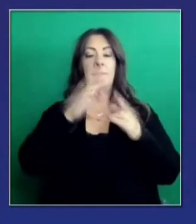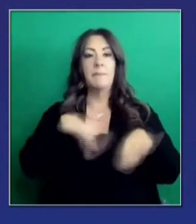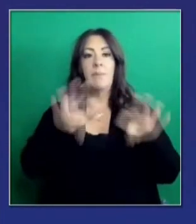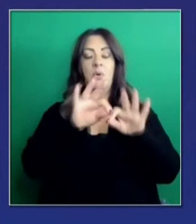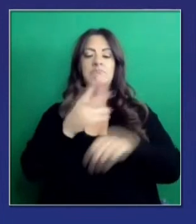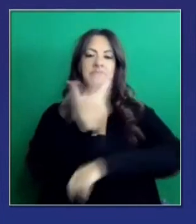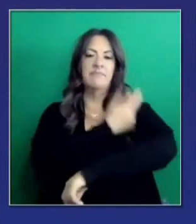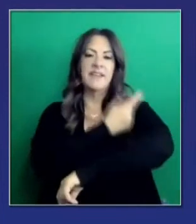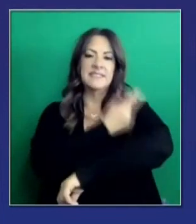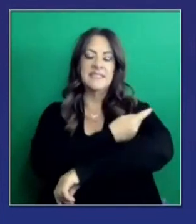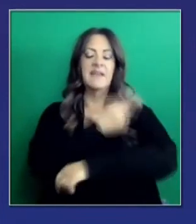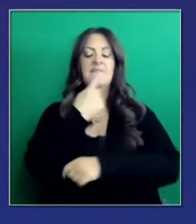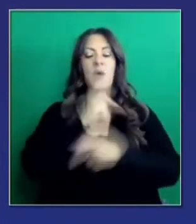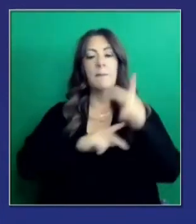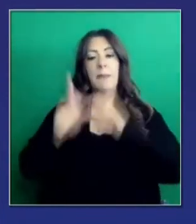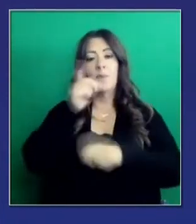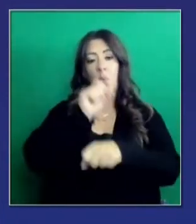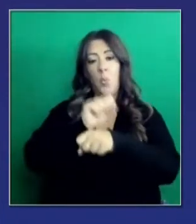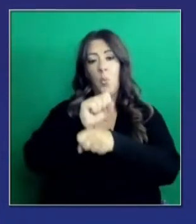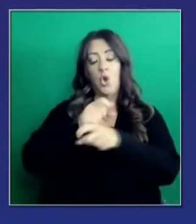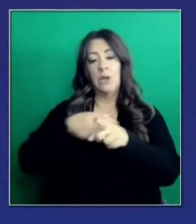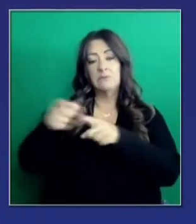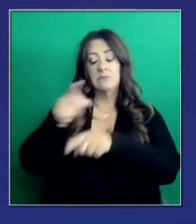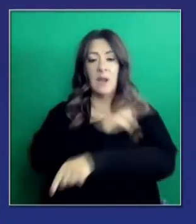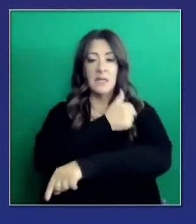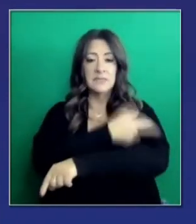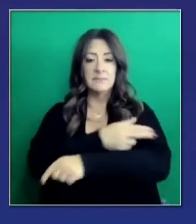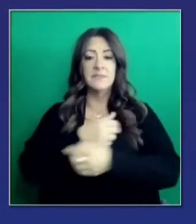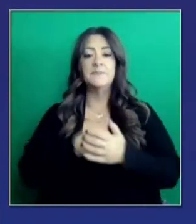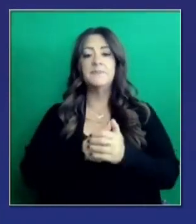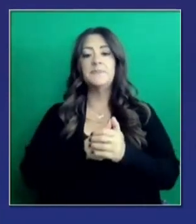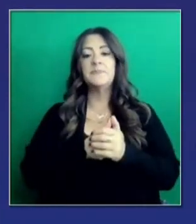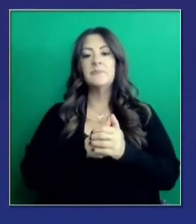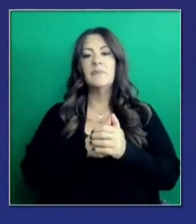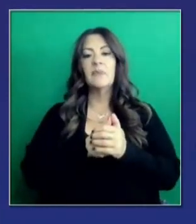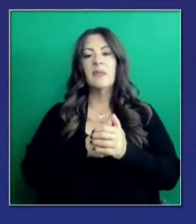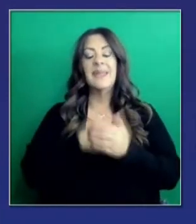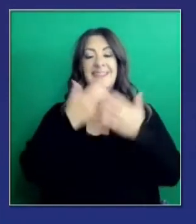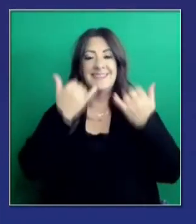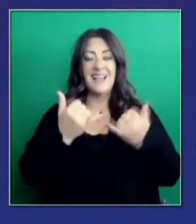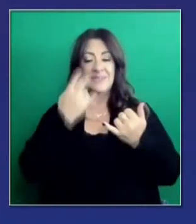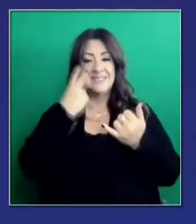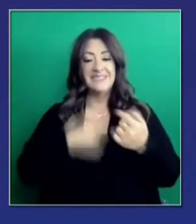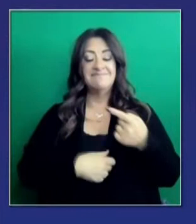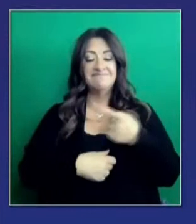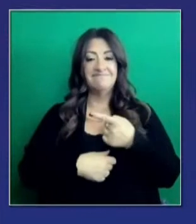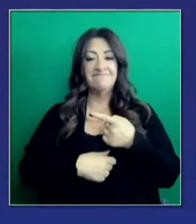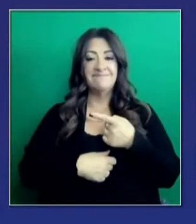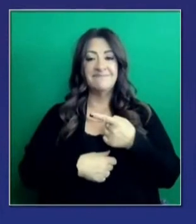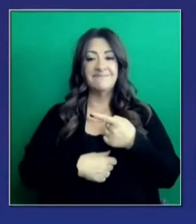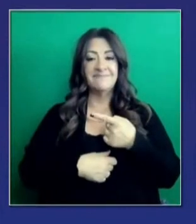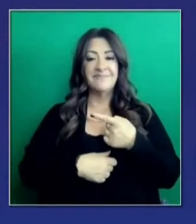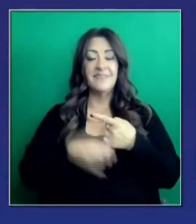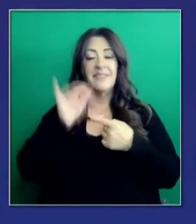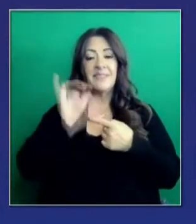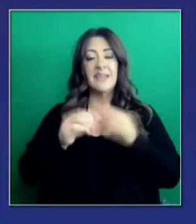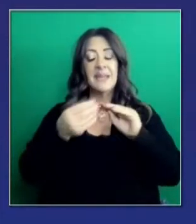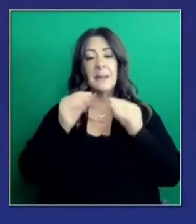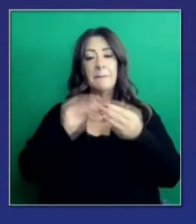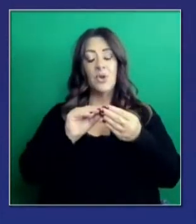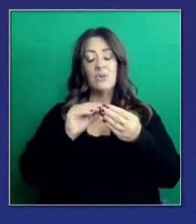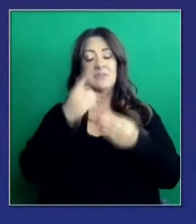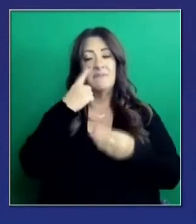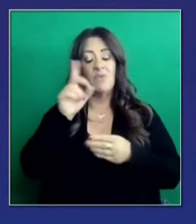to be significant. This is a sober reminder of how deadly this pandemic remains, more so now than